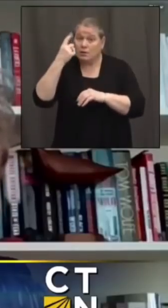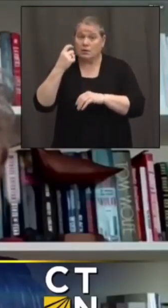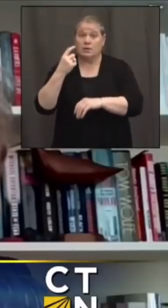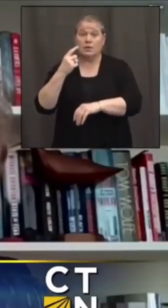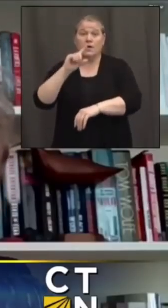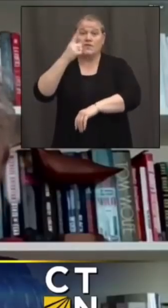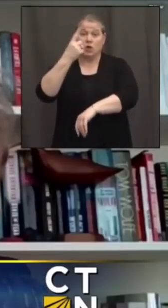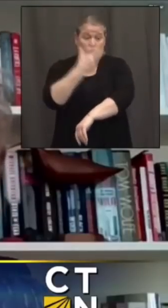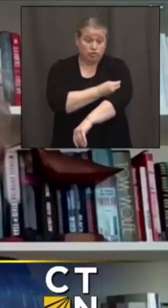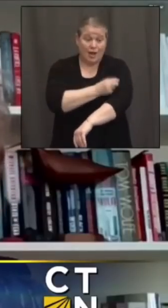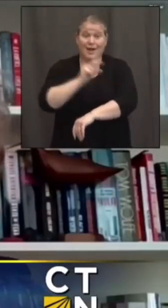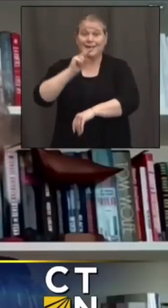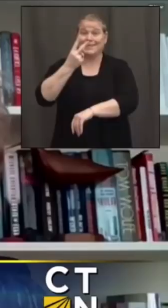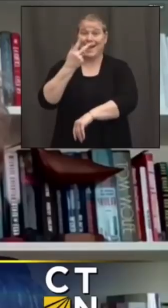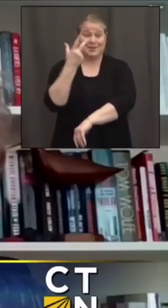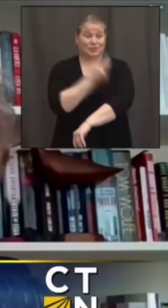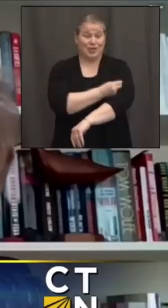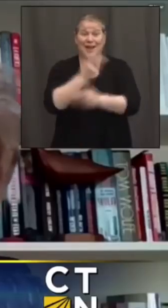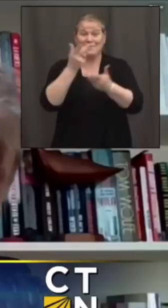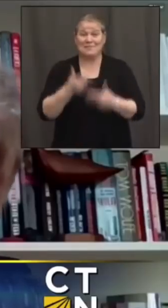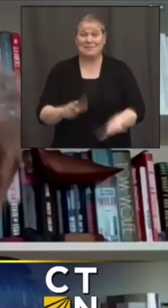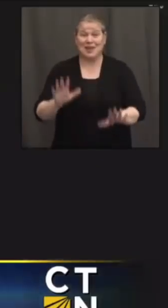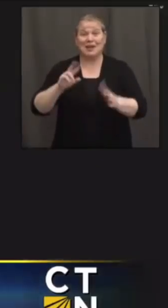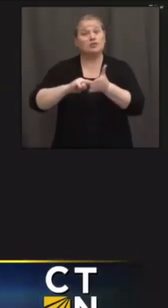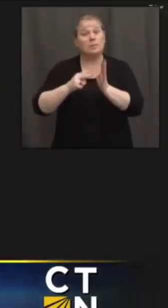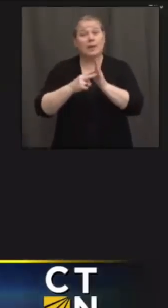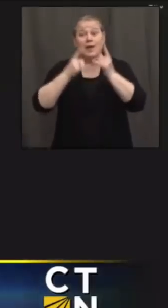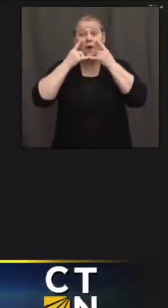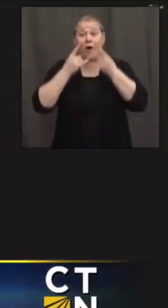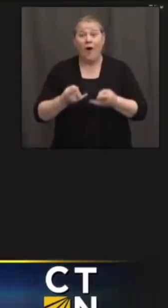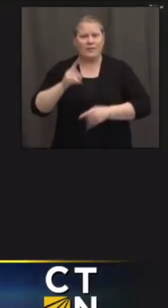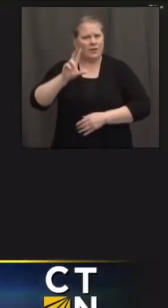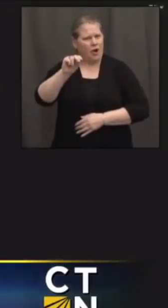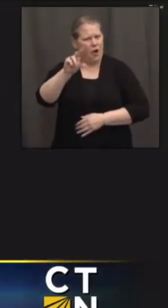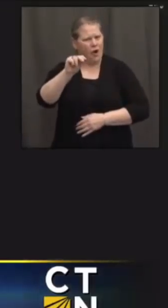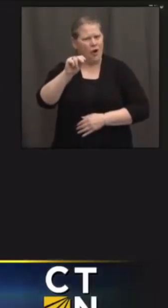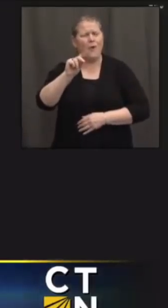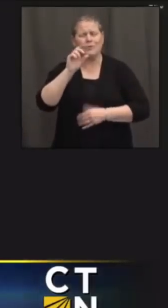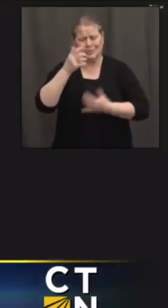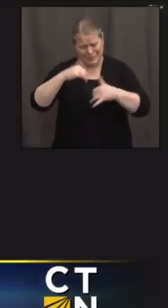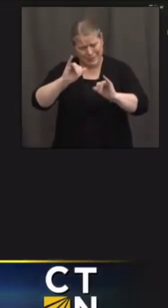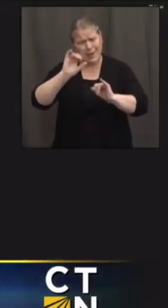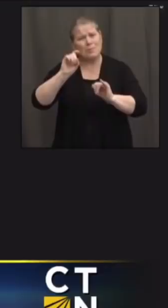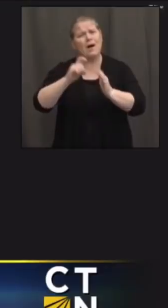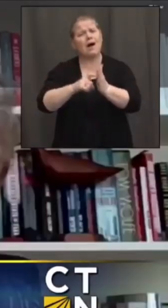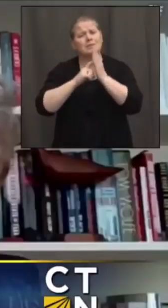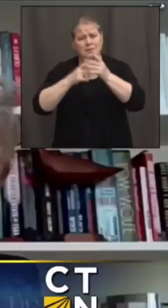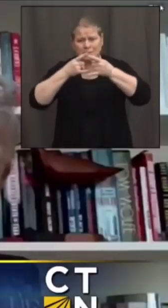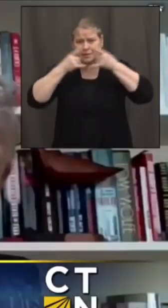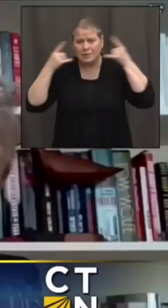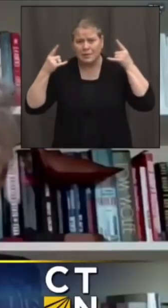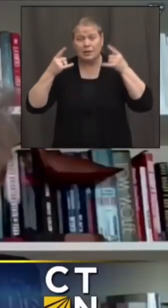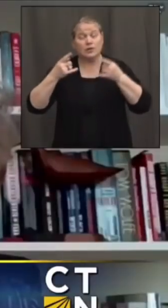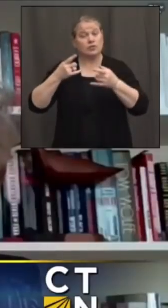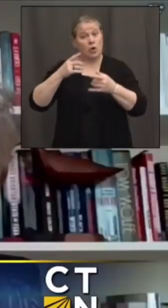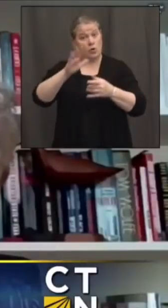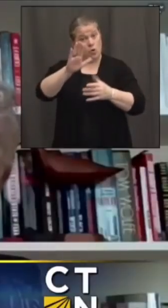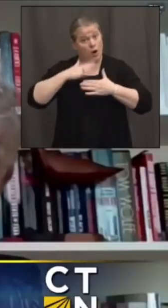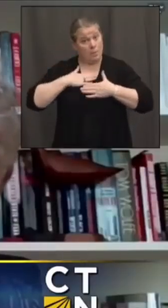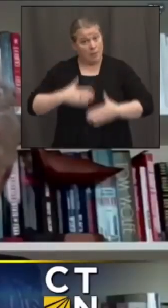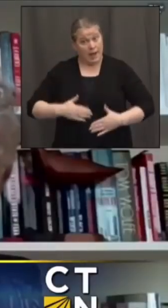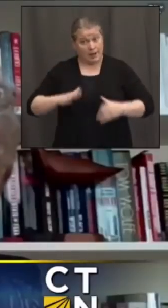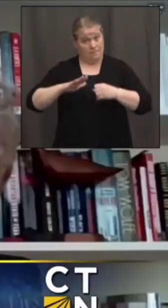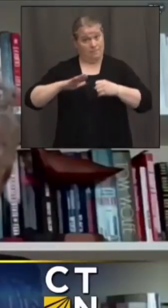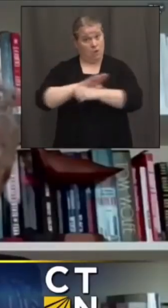the other social distancing and hand washing strategies until a couple of weeks after your second dose. So you're not fully immunized until you've